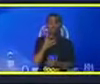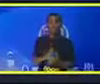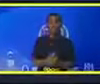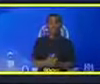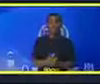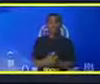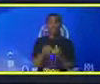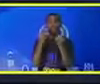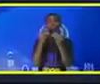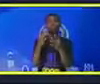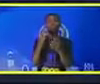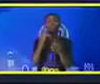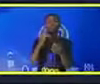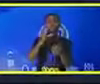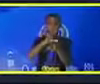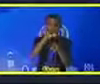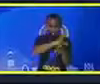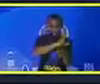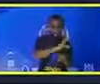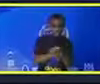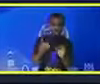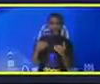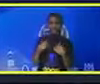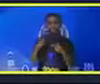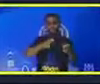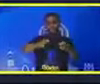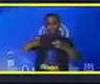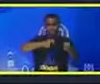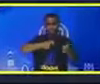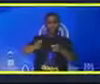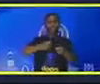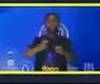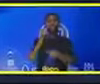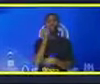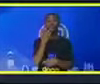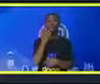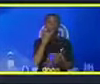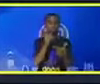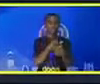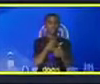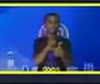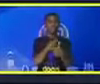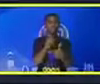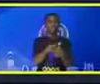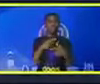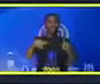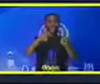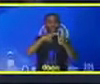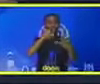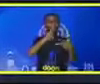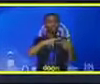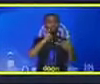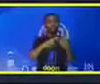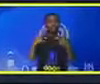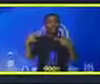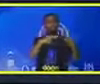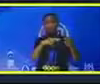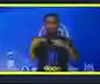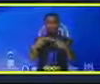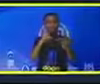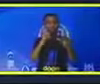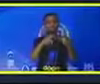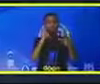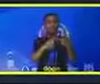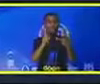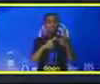many forces that control favor. One of them is value. Another is relationships. Number three, favor provoking prayers.